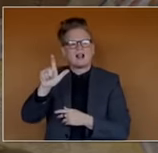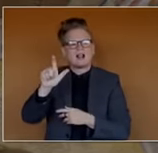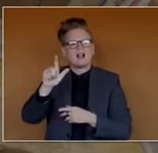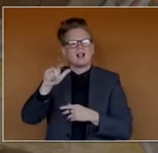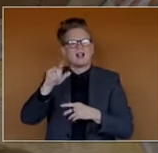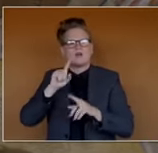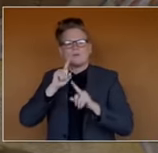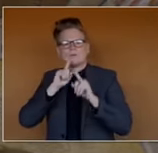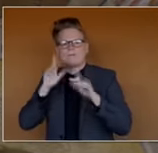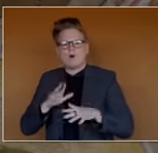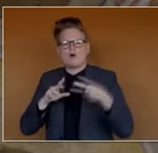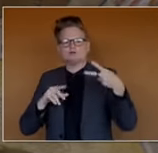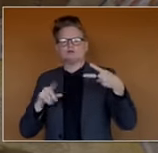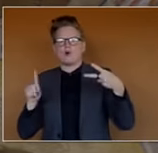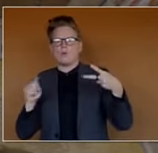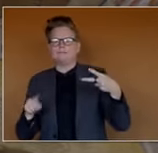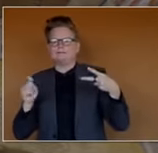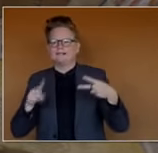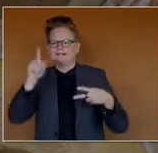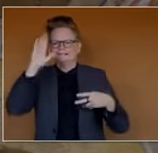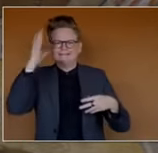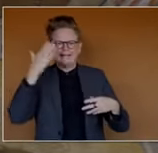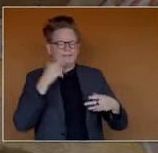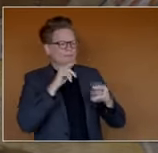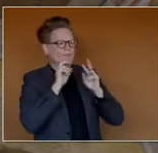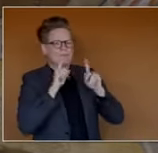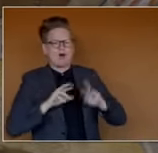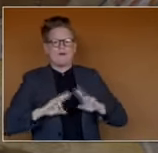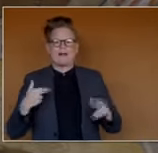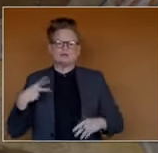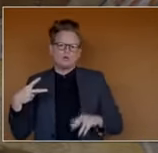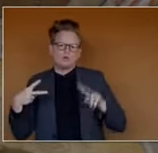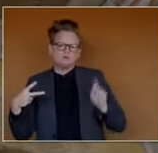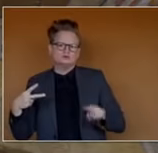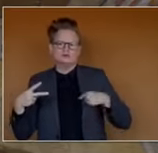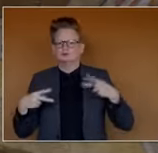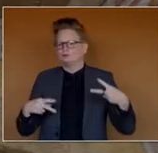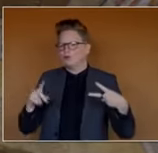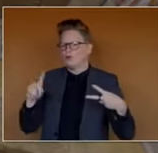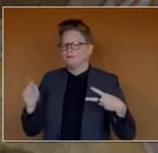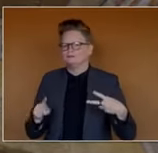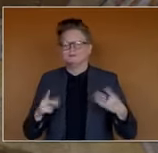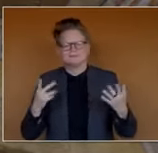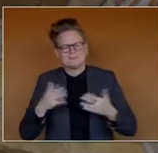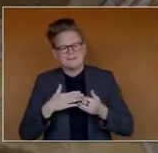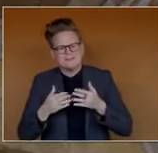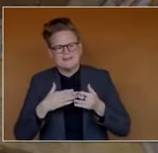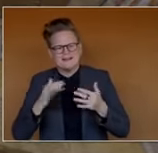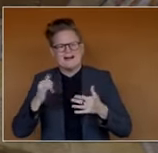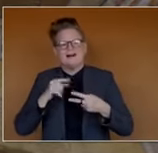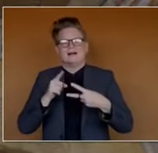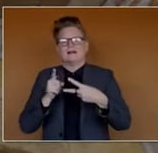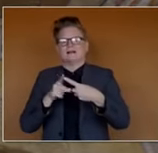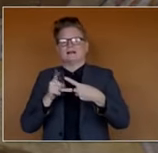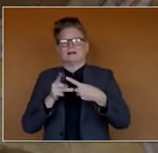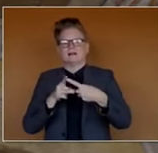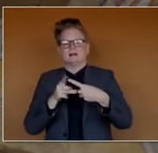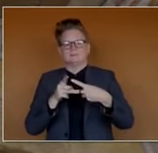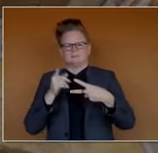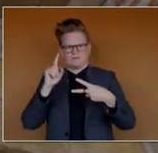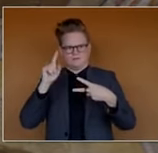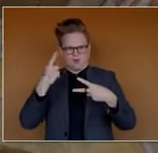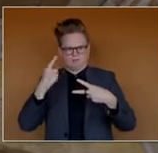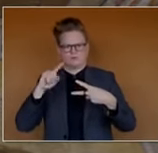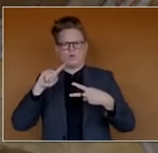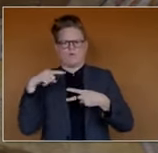No comment on that. So the first round of stimulus checks, we saw a number of people, a large population of people who were eligible